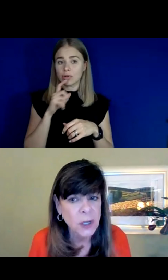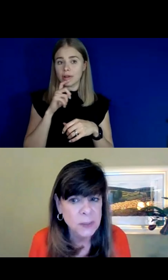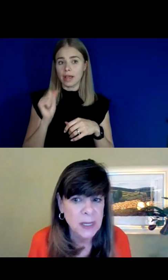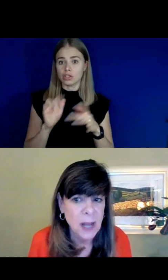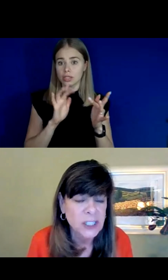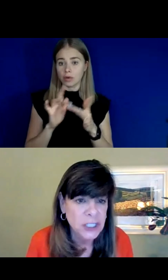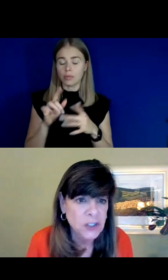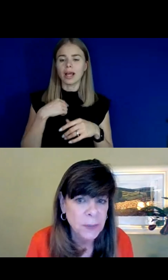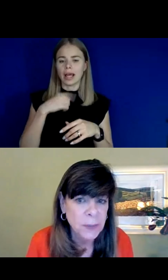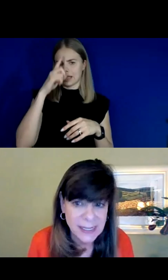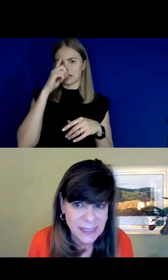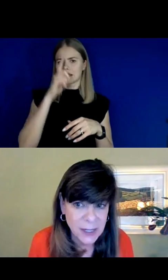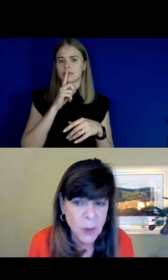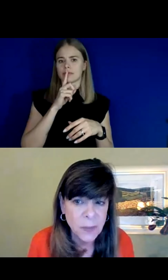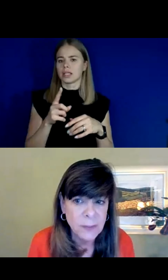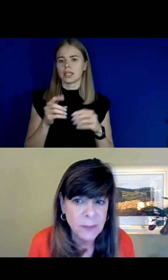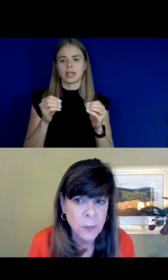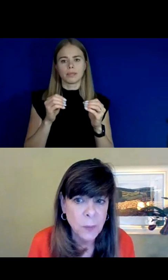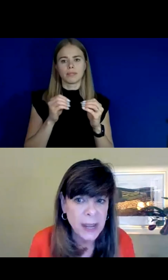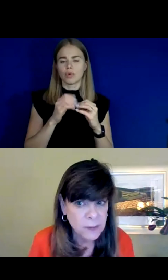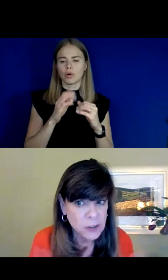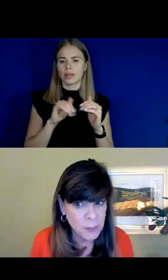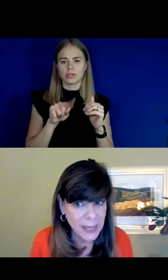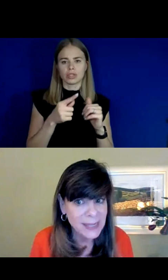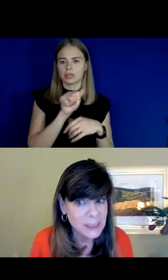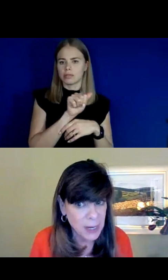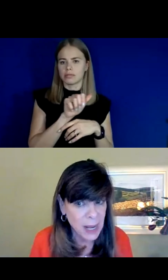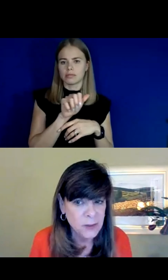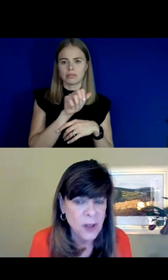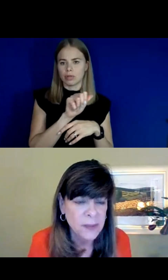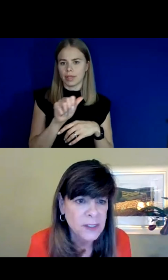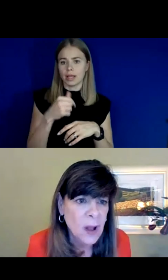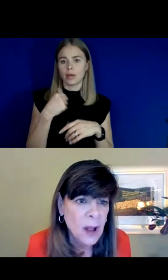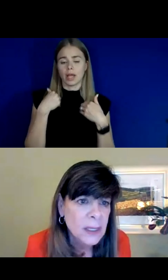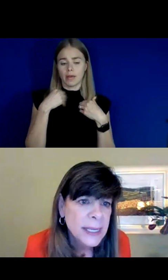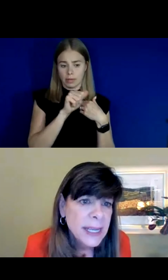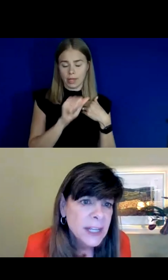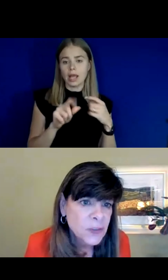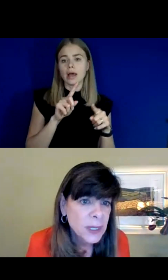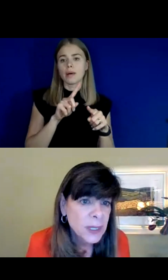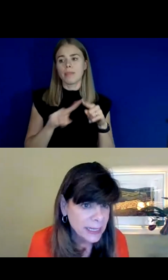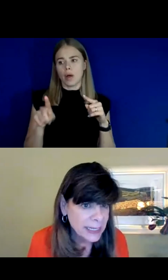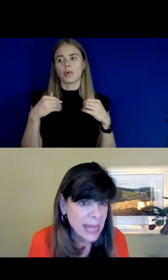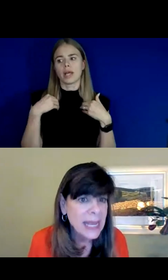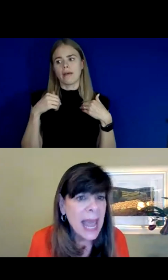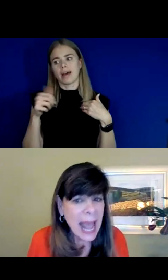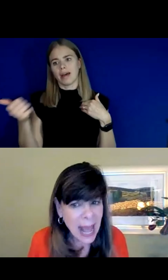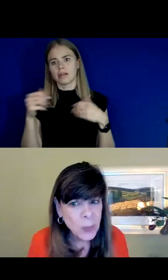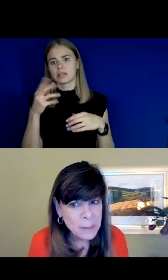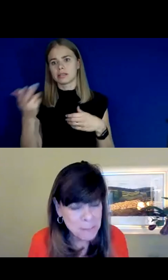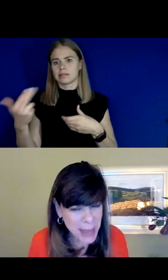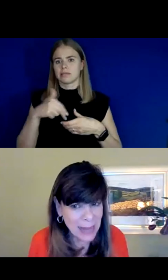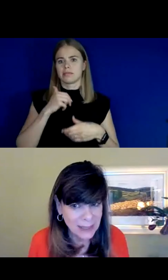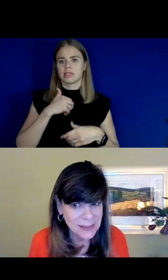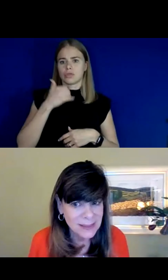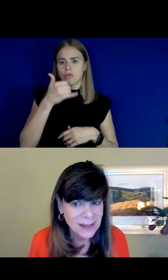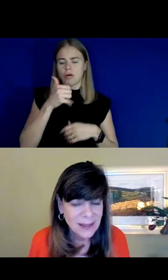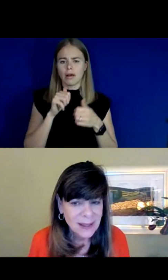this really goes beyond just AAAs, and I know that we have AAAs, but others on this call, is really, again, how